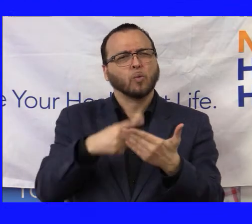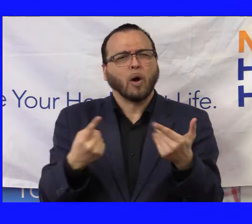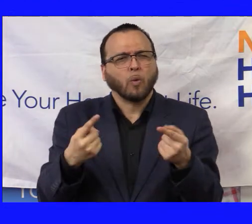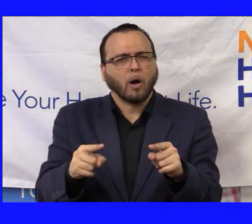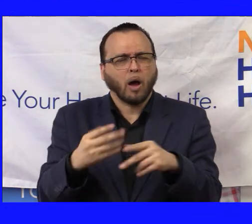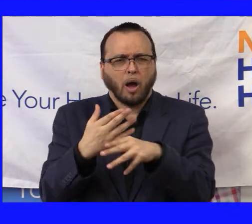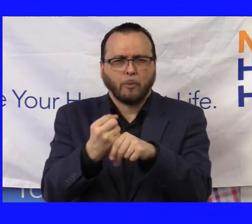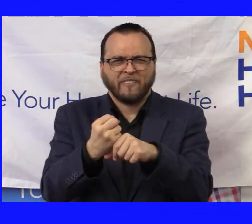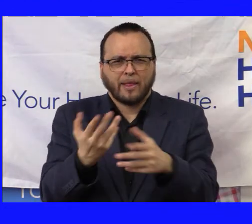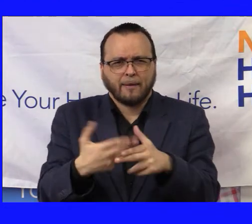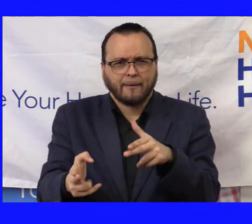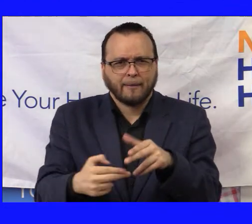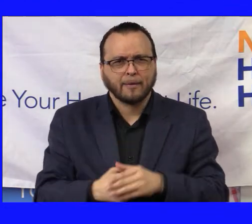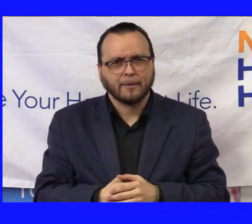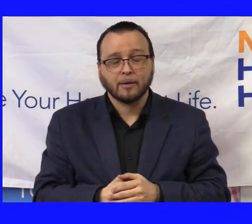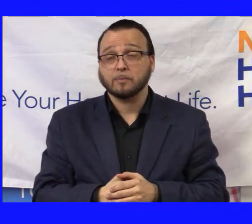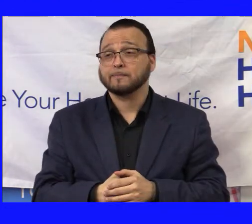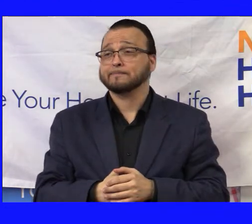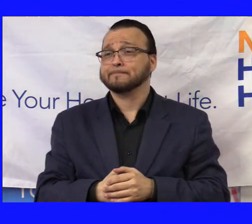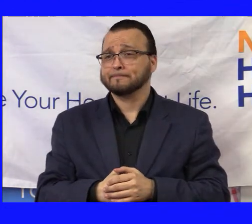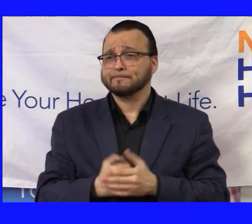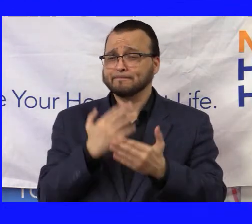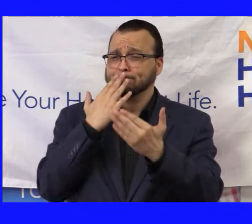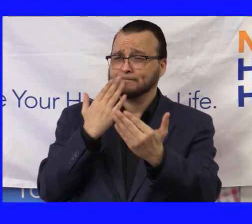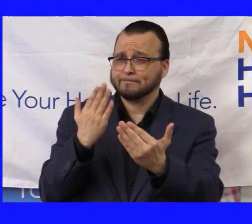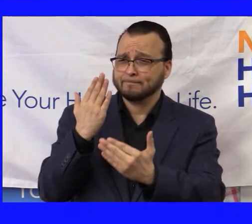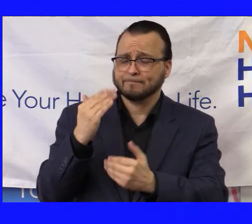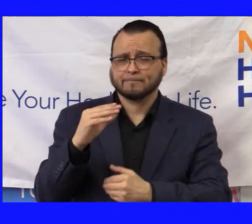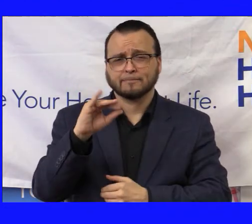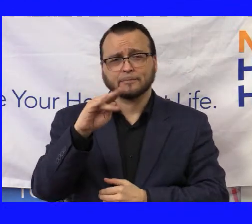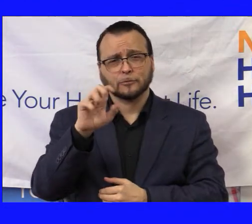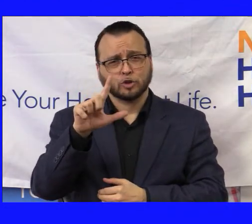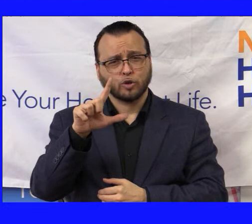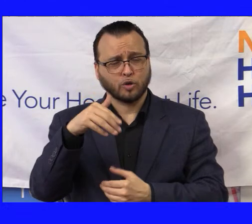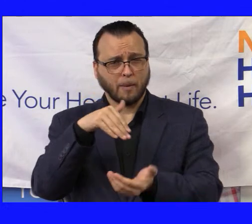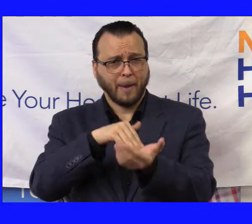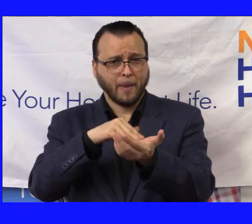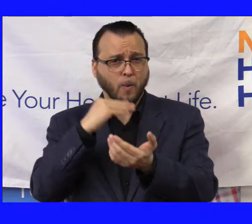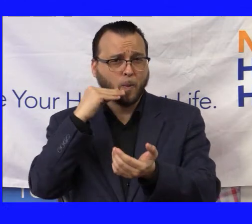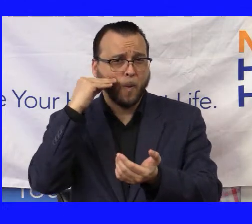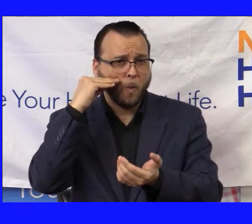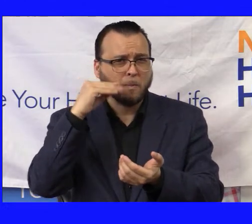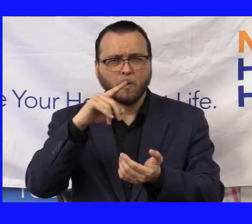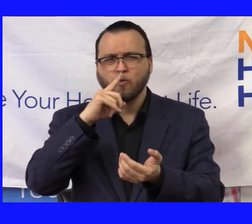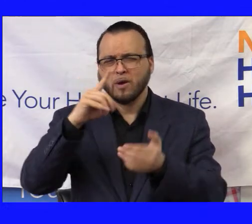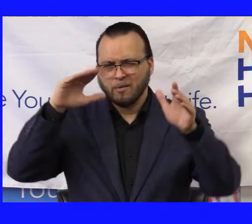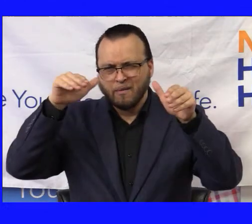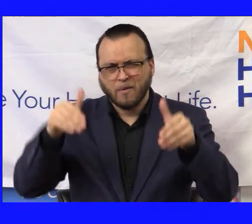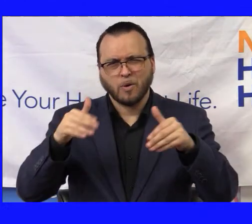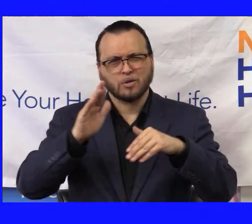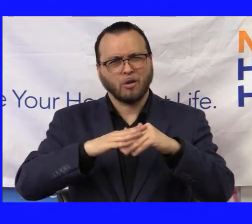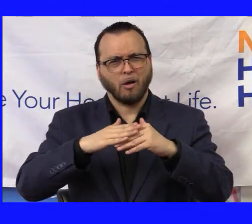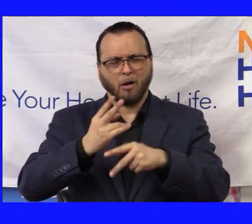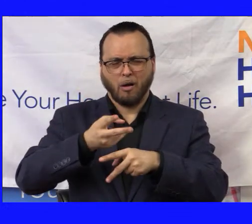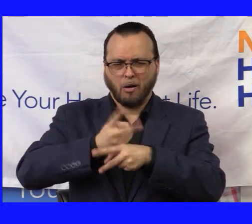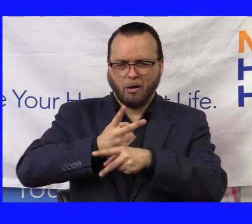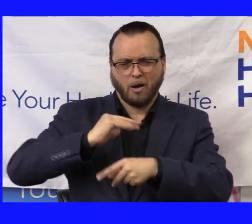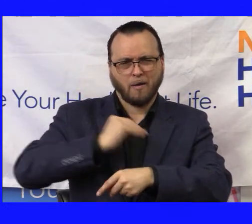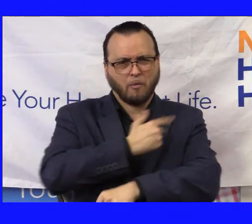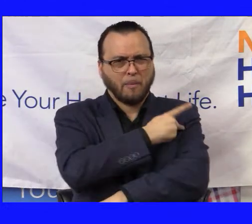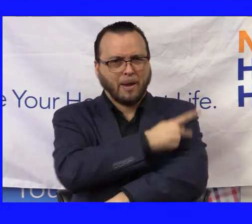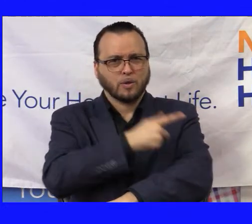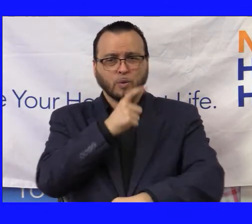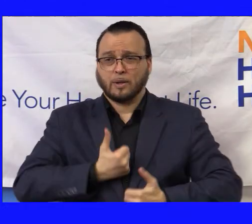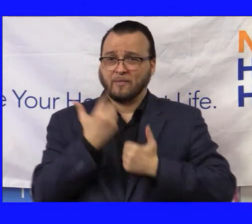Dr. Allen. Good morning, everyone. The maternal medical home is really centered on caring for our patients who are outside of the